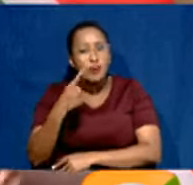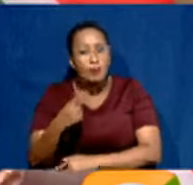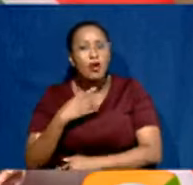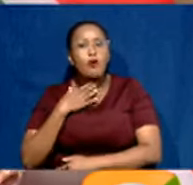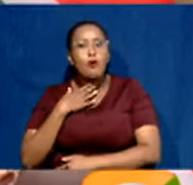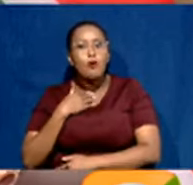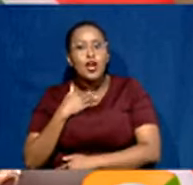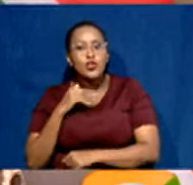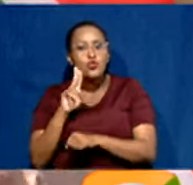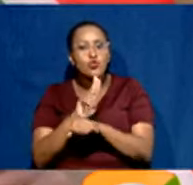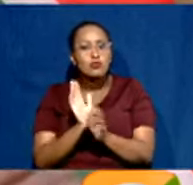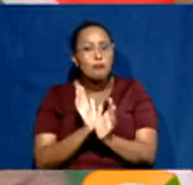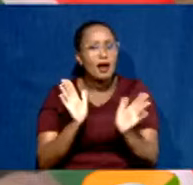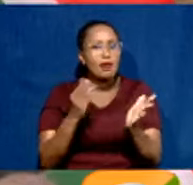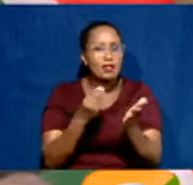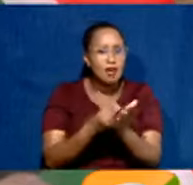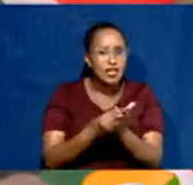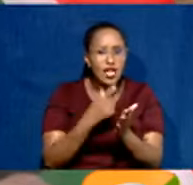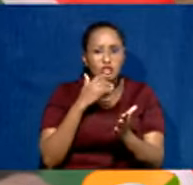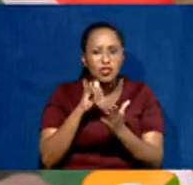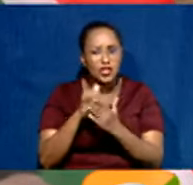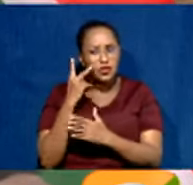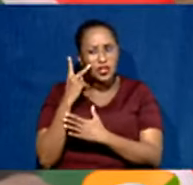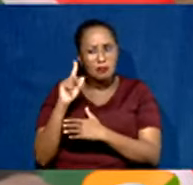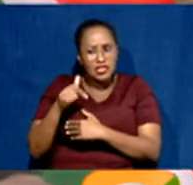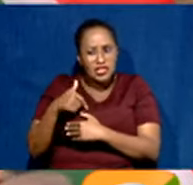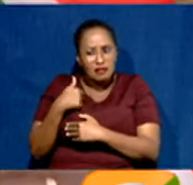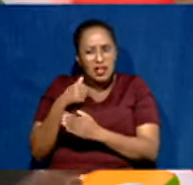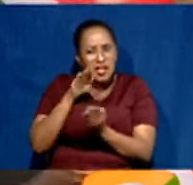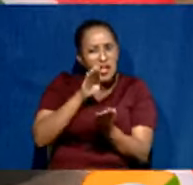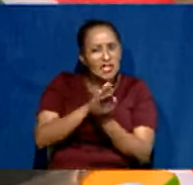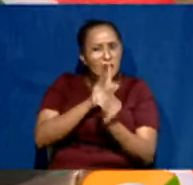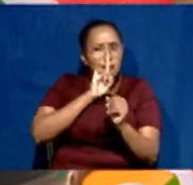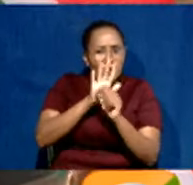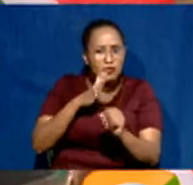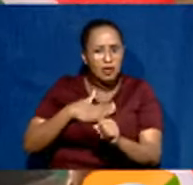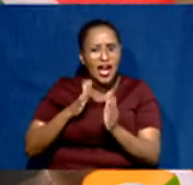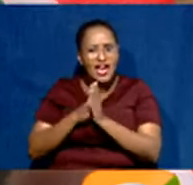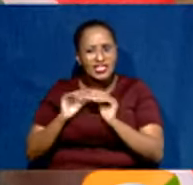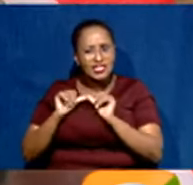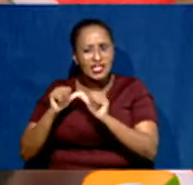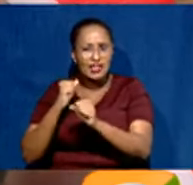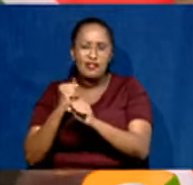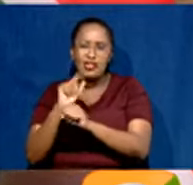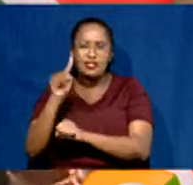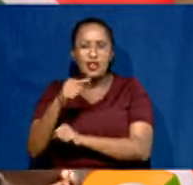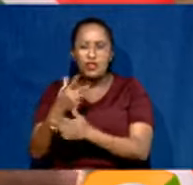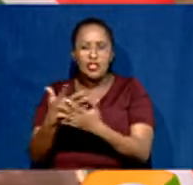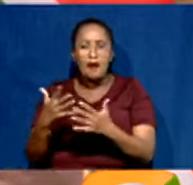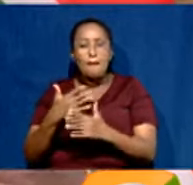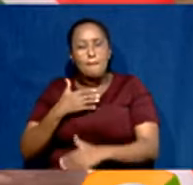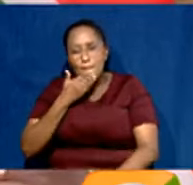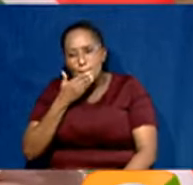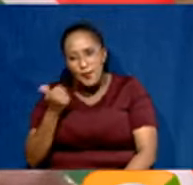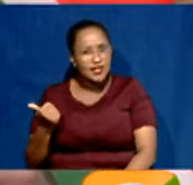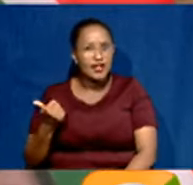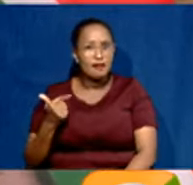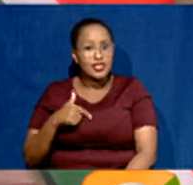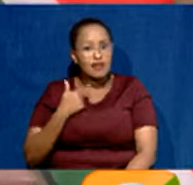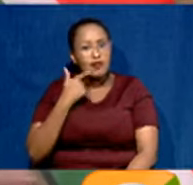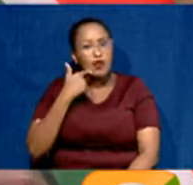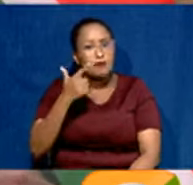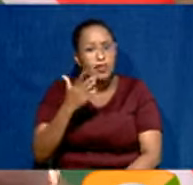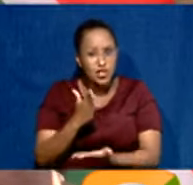me spend public money so that I look like I am keeping my promise and I am doing the wrong thing. It is better for me to be brutally